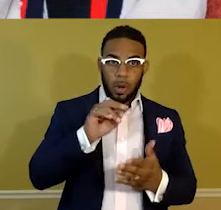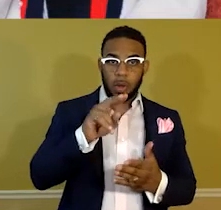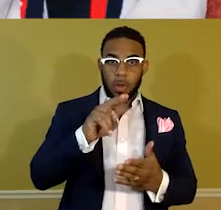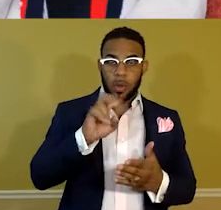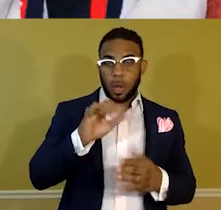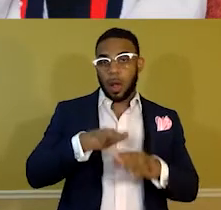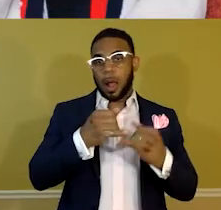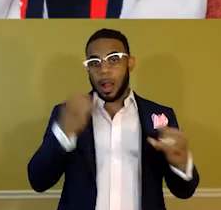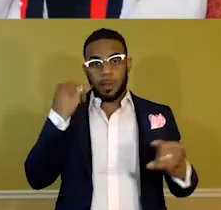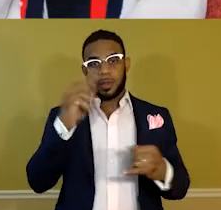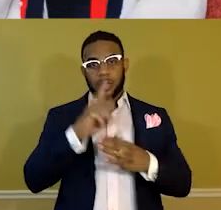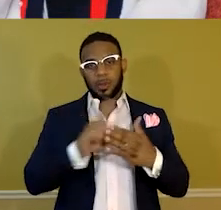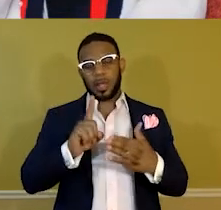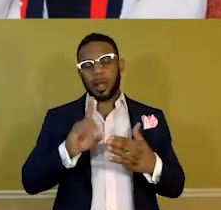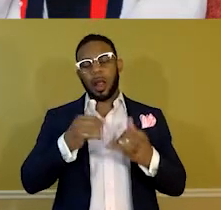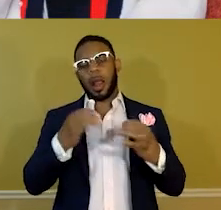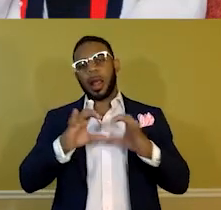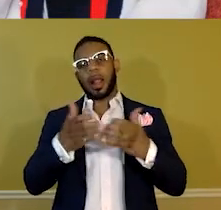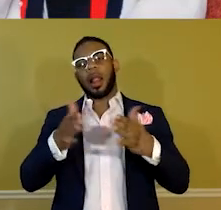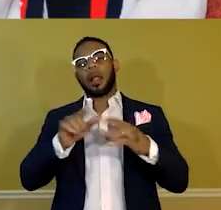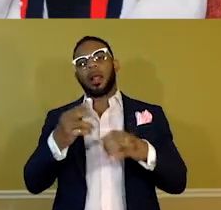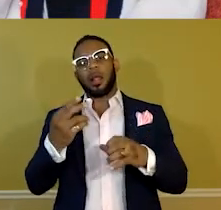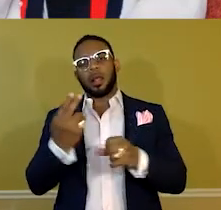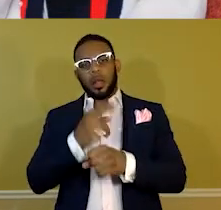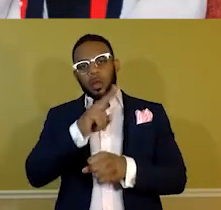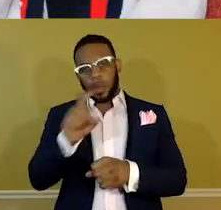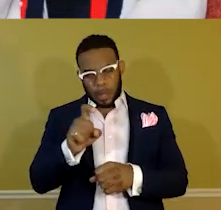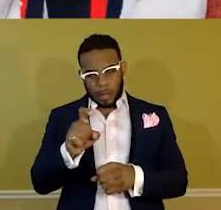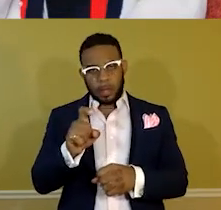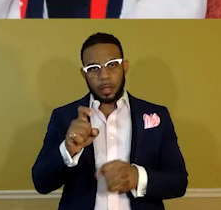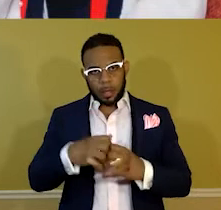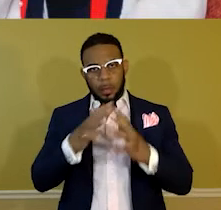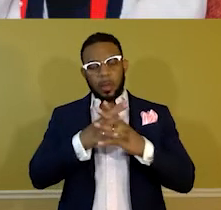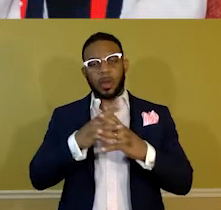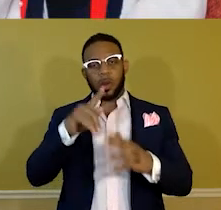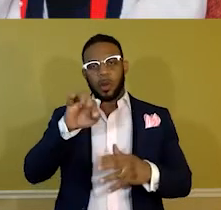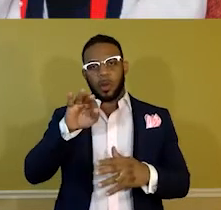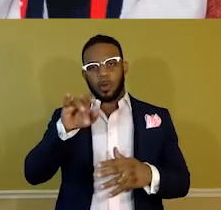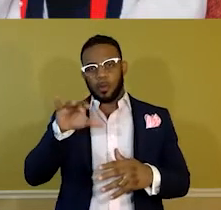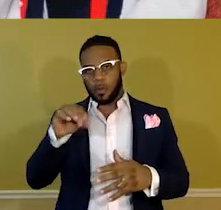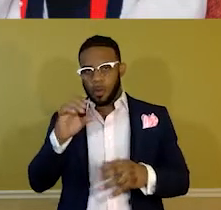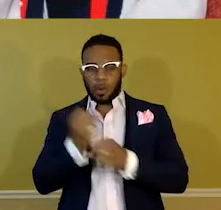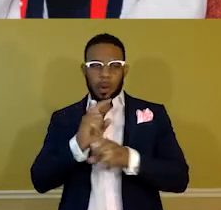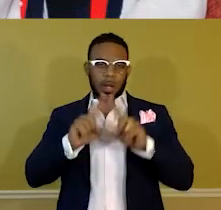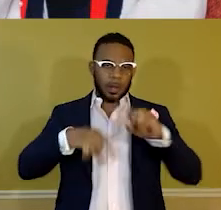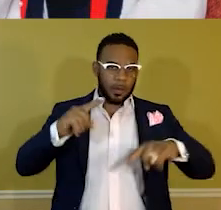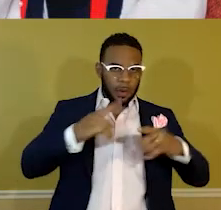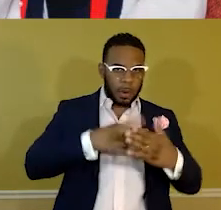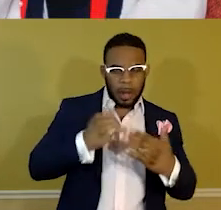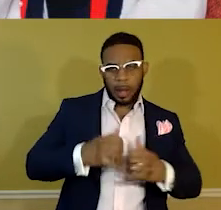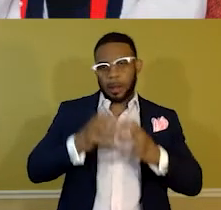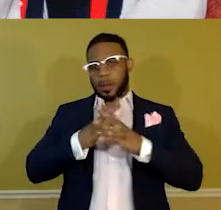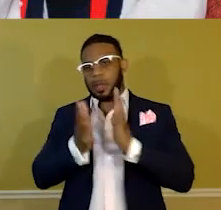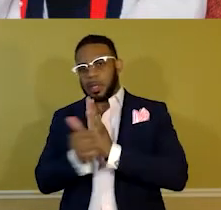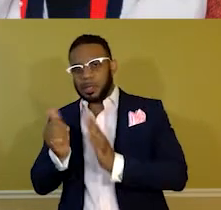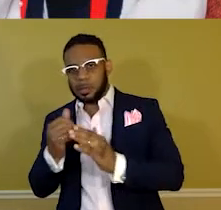which is an online course that allows you to learn UX, you build your portfolio, you work on various projects, you build up your skill set,